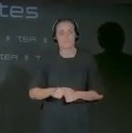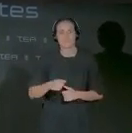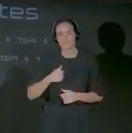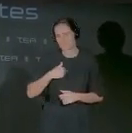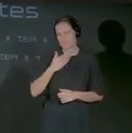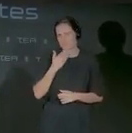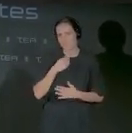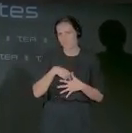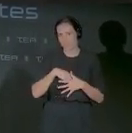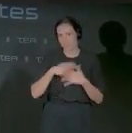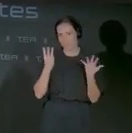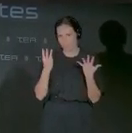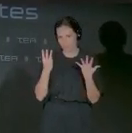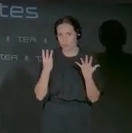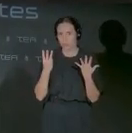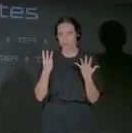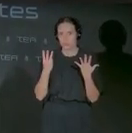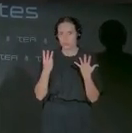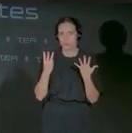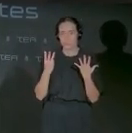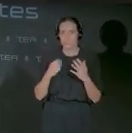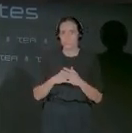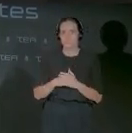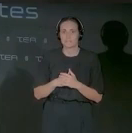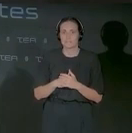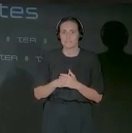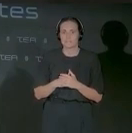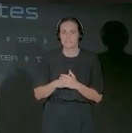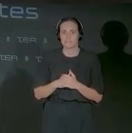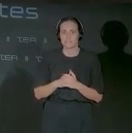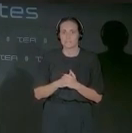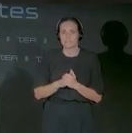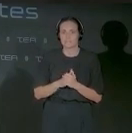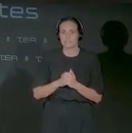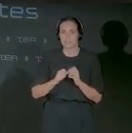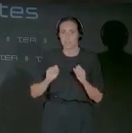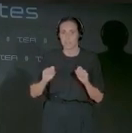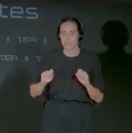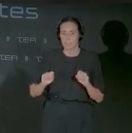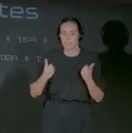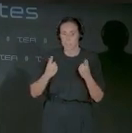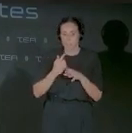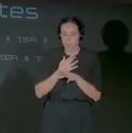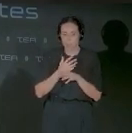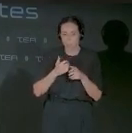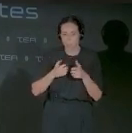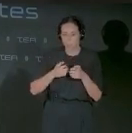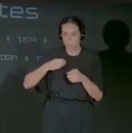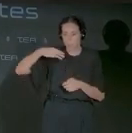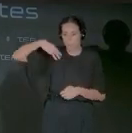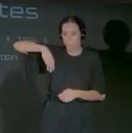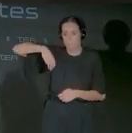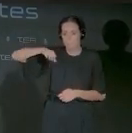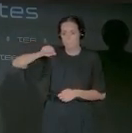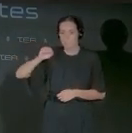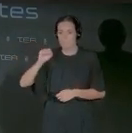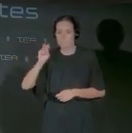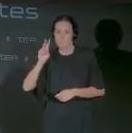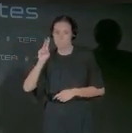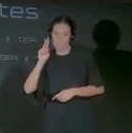co-wrote the first one, which was called MUD, Multi-User Dungeon. So basically, I know more about virtual worlds